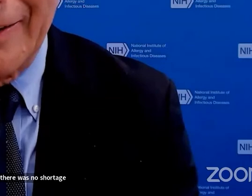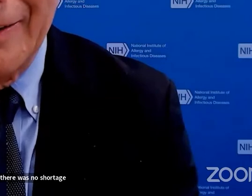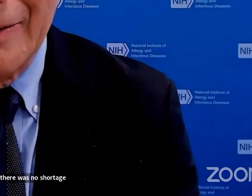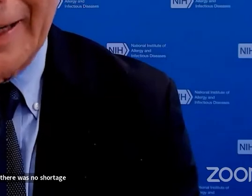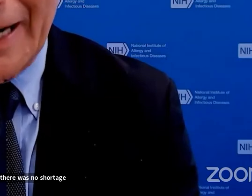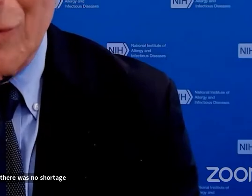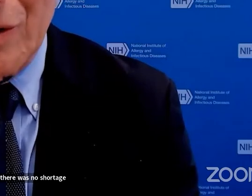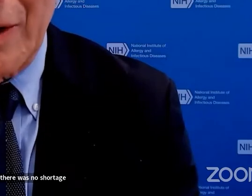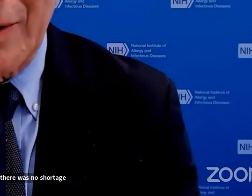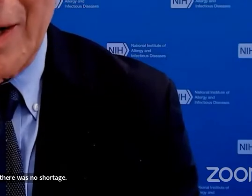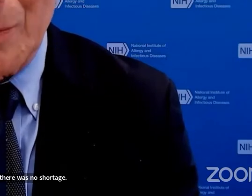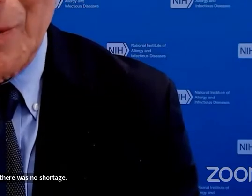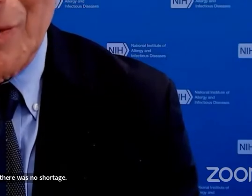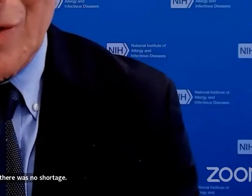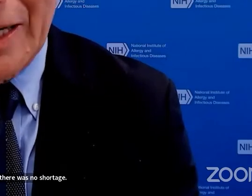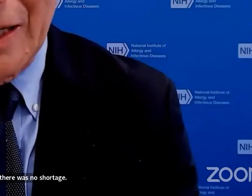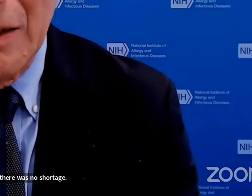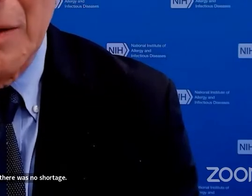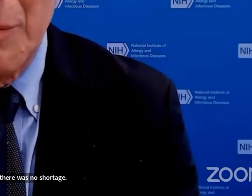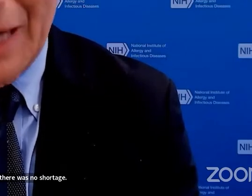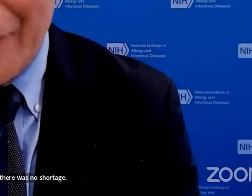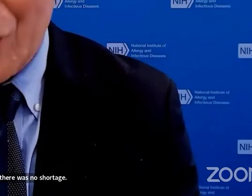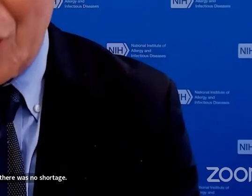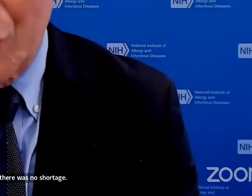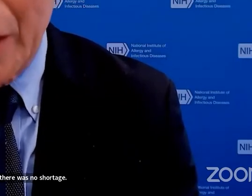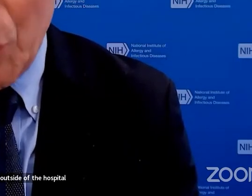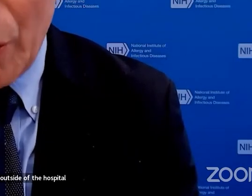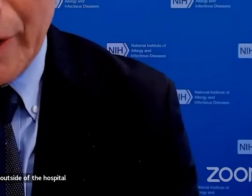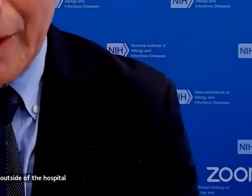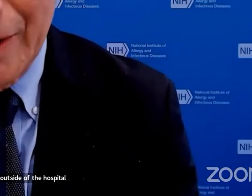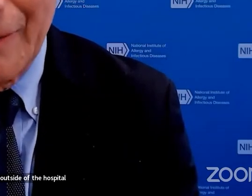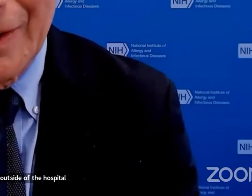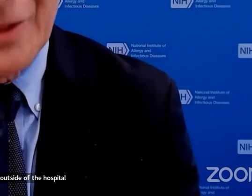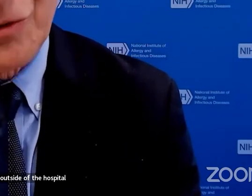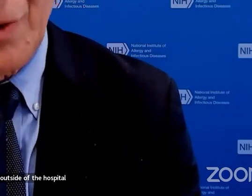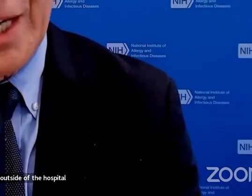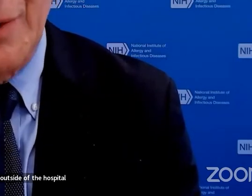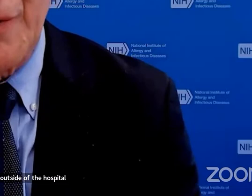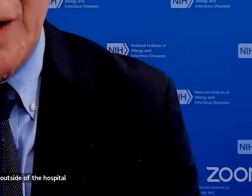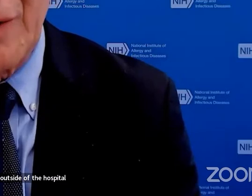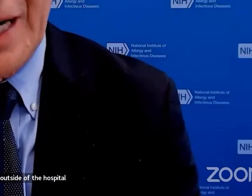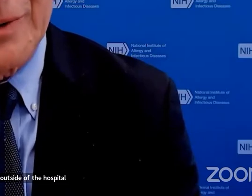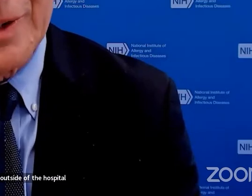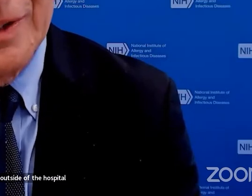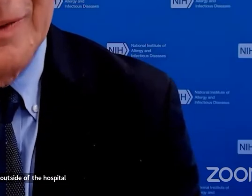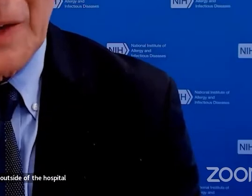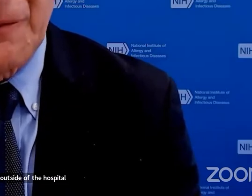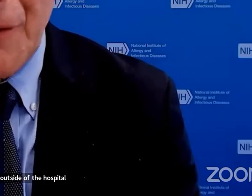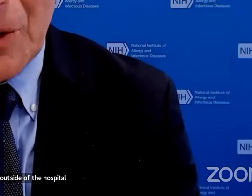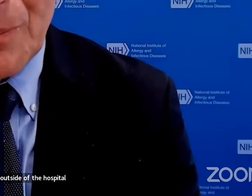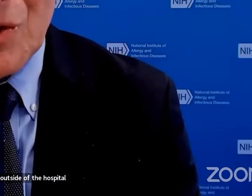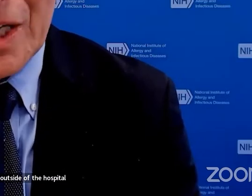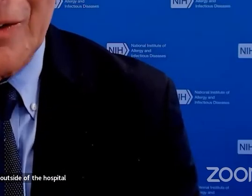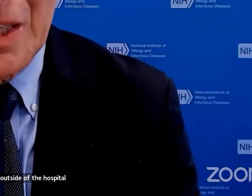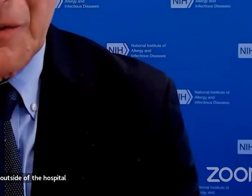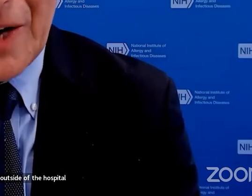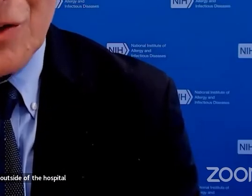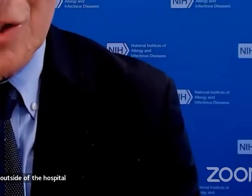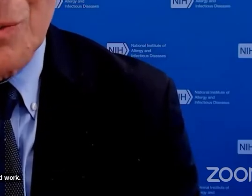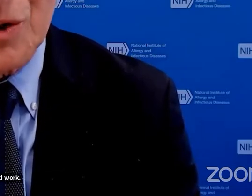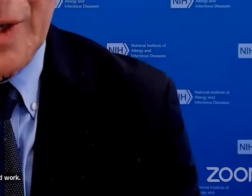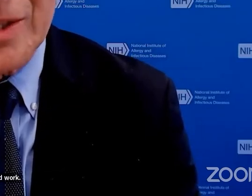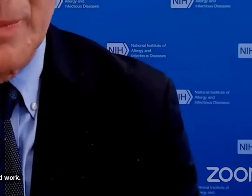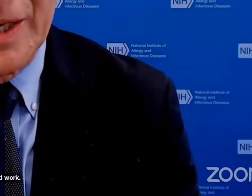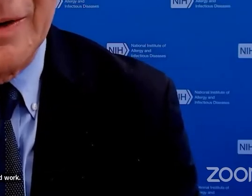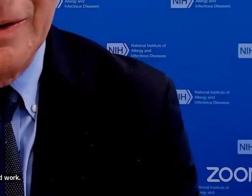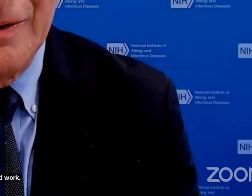good data that outside of the hospital setting masks did work and three we found out that fifty percent of